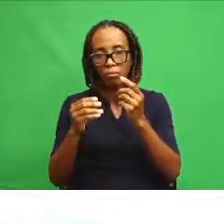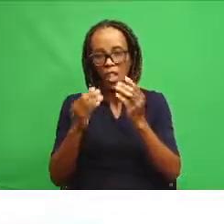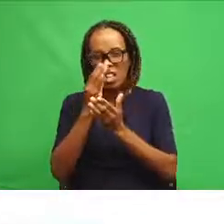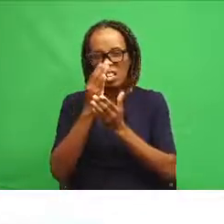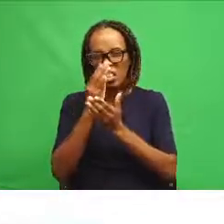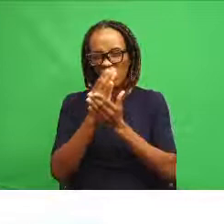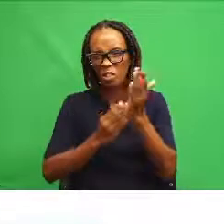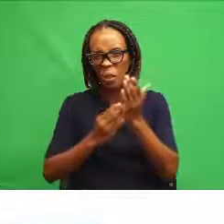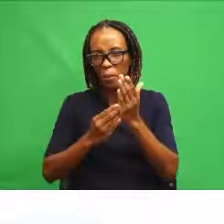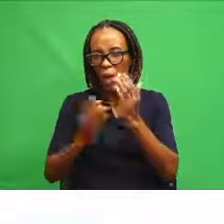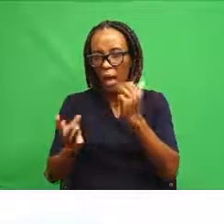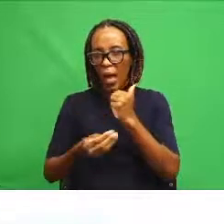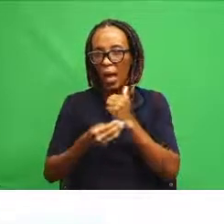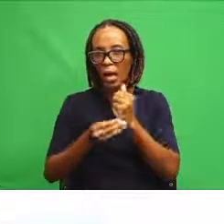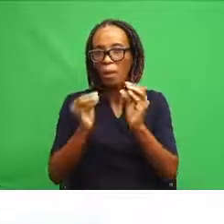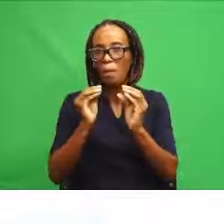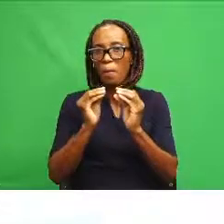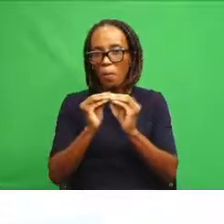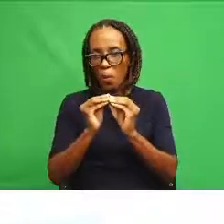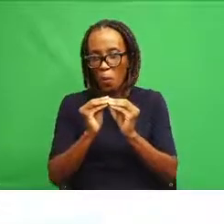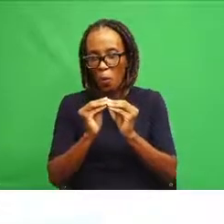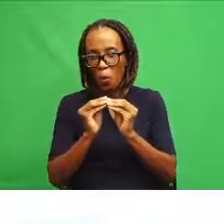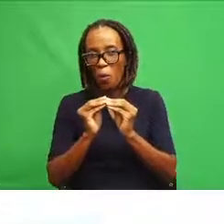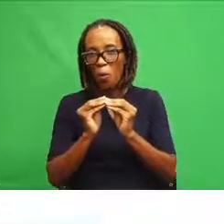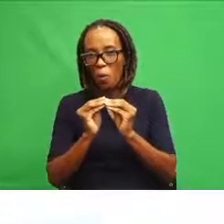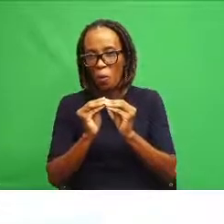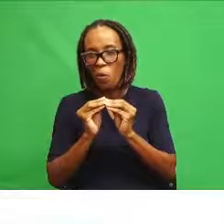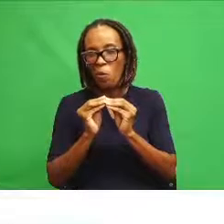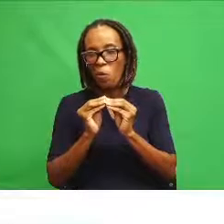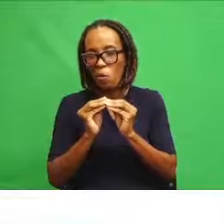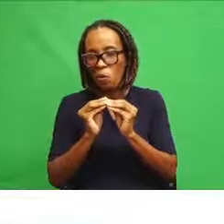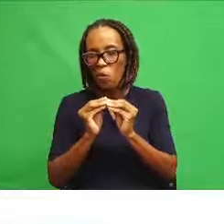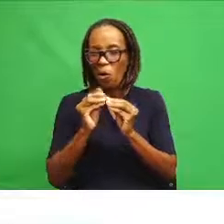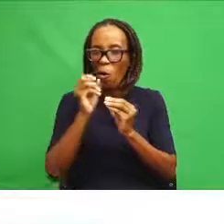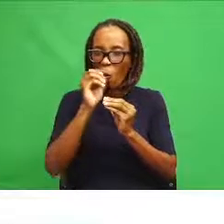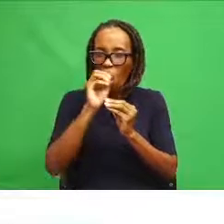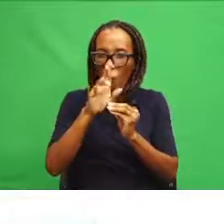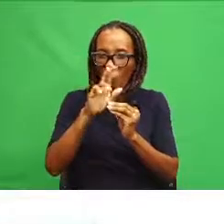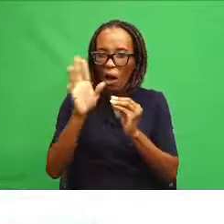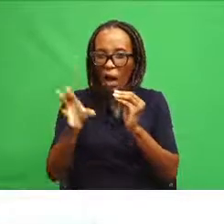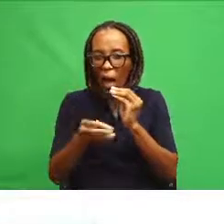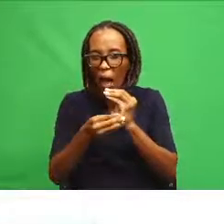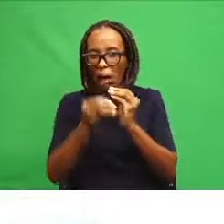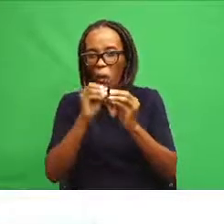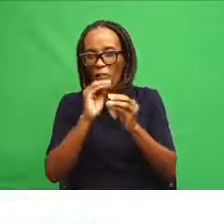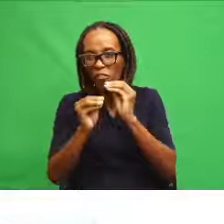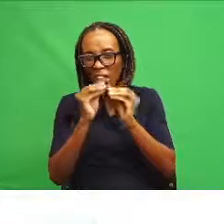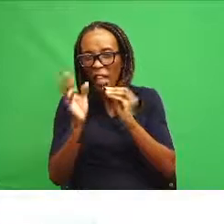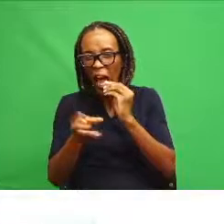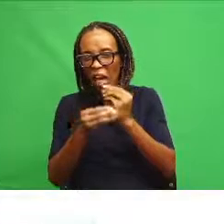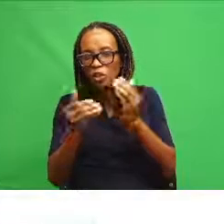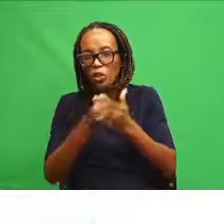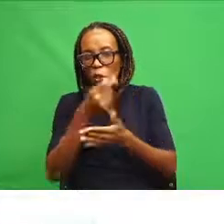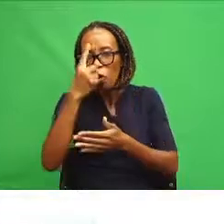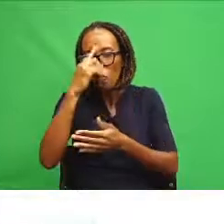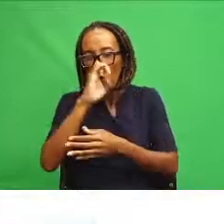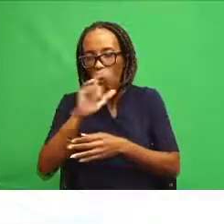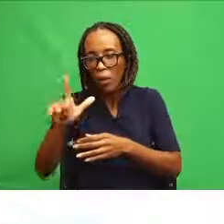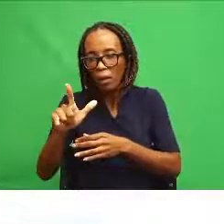will speak to the inclusion of, or some amendment relative to the inclusion of another